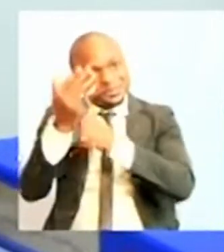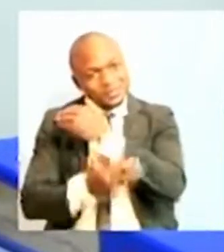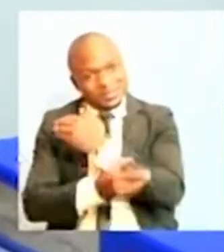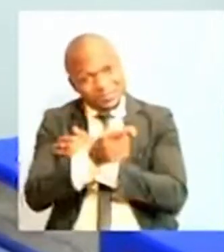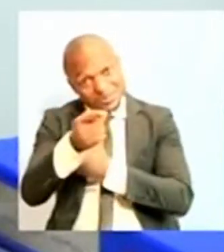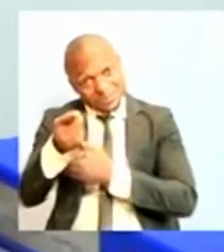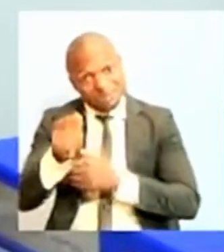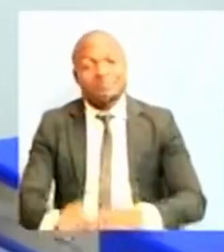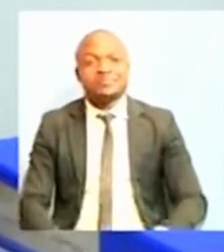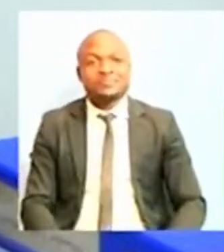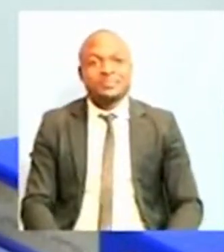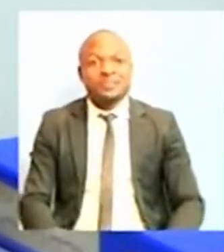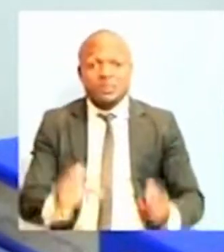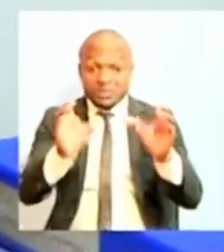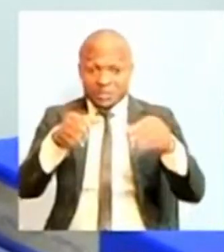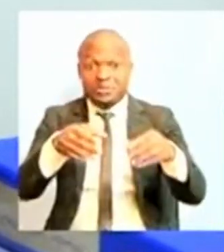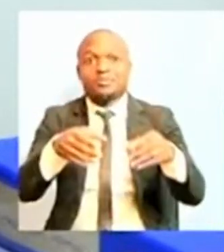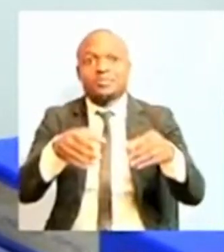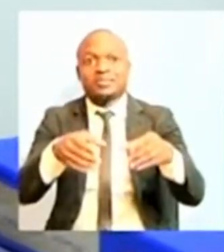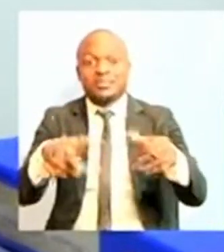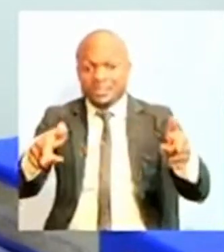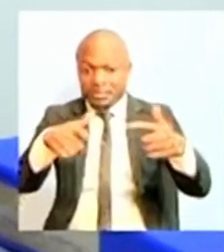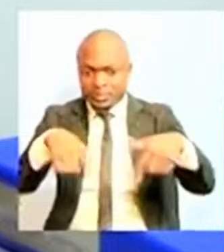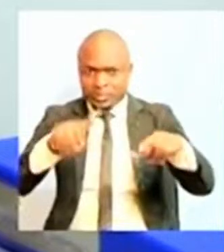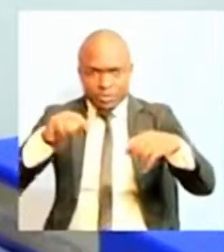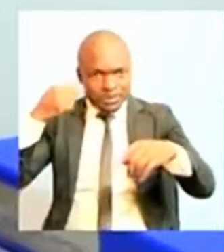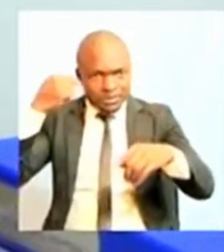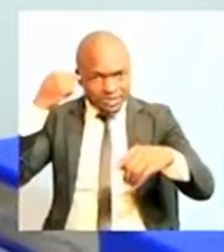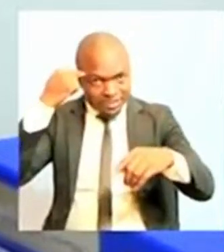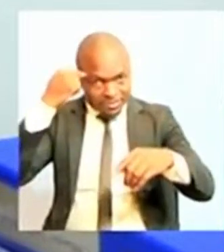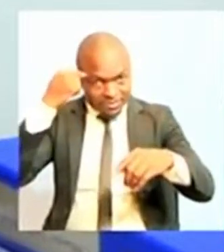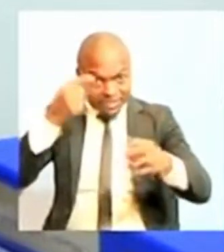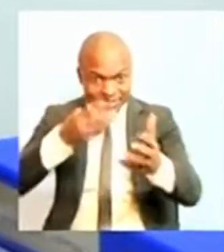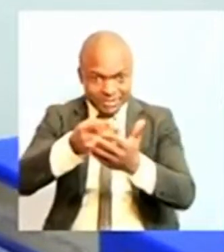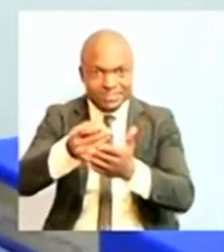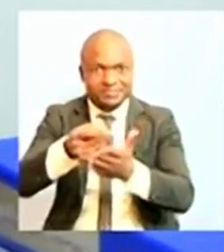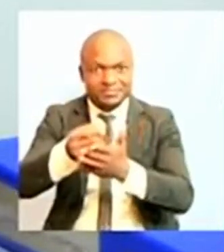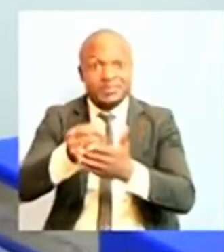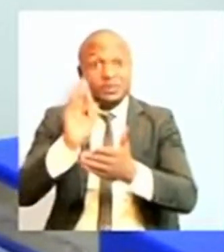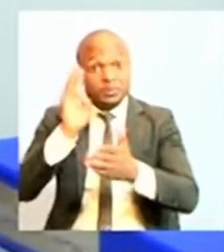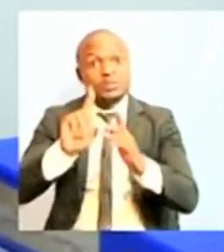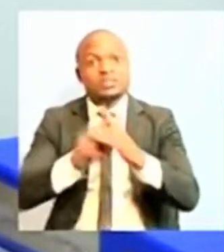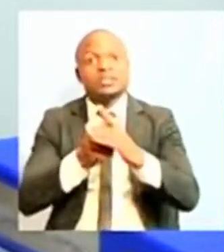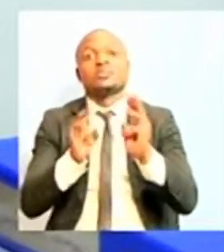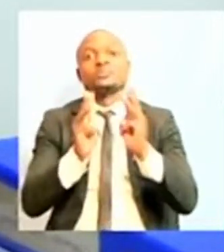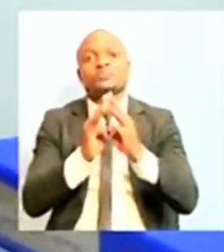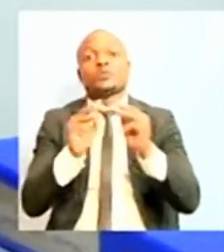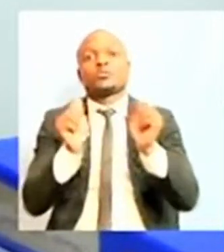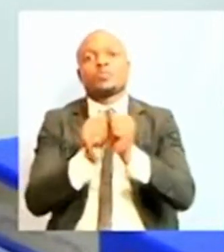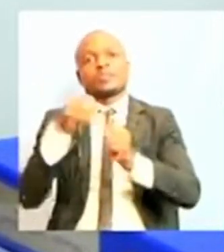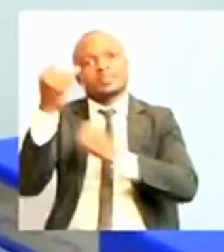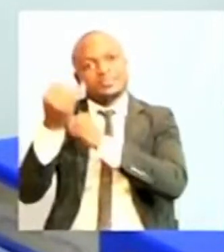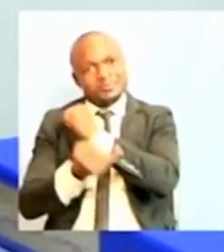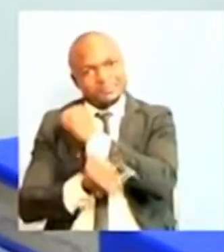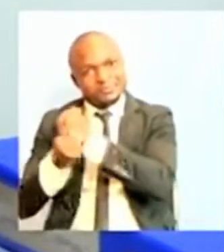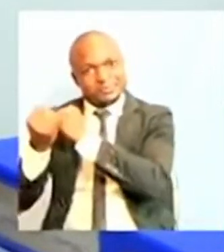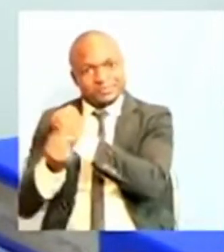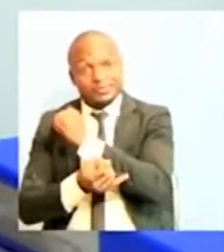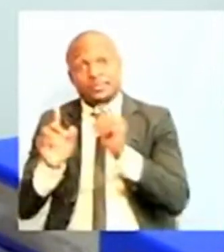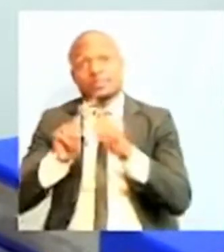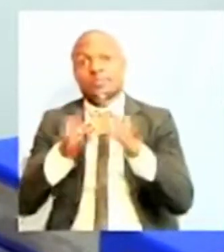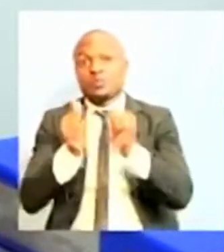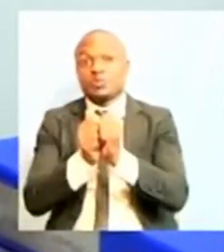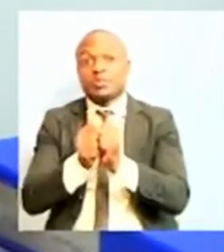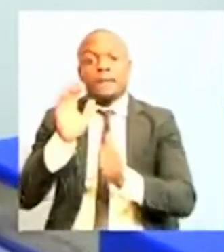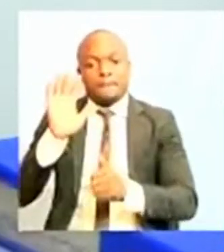you to the Committee on Local Government Accounts. We'll start our meeting with introductions, starting with